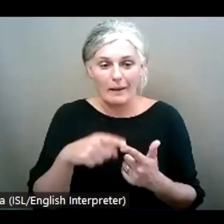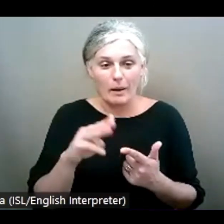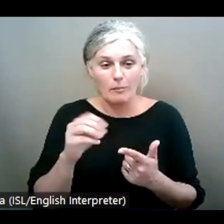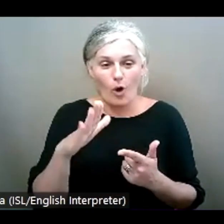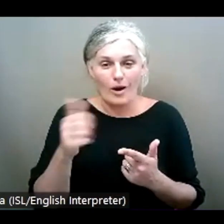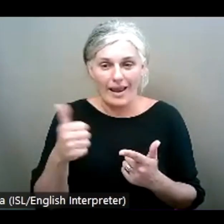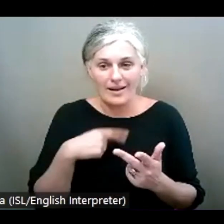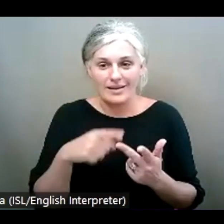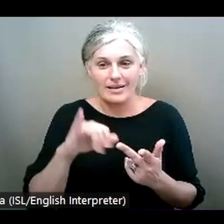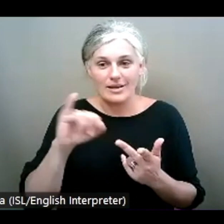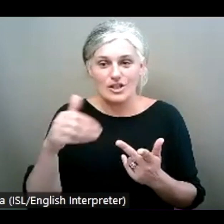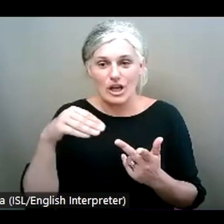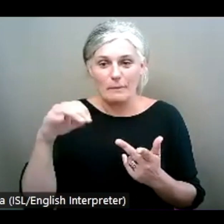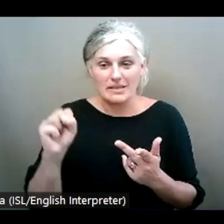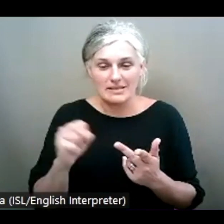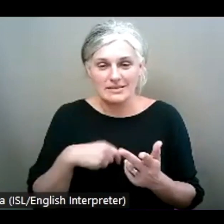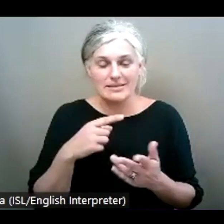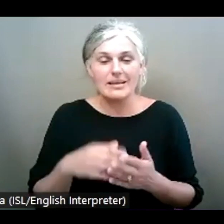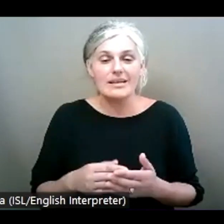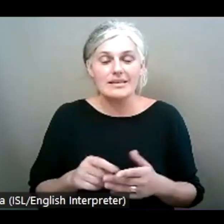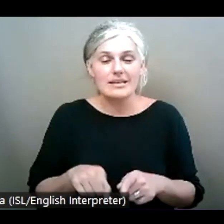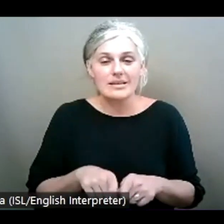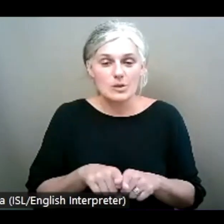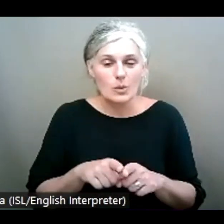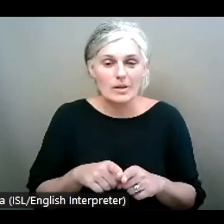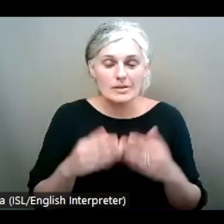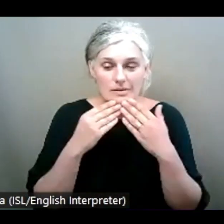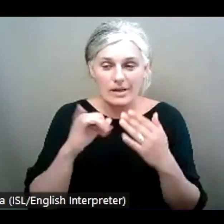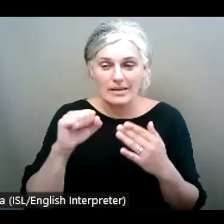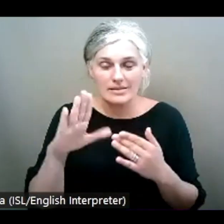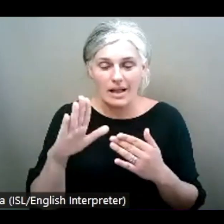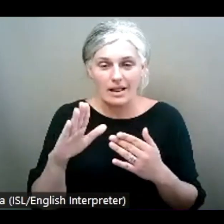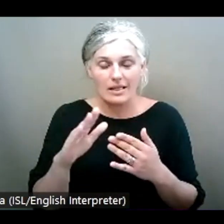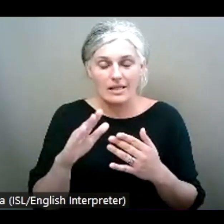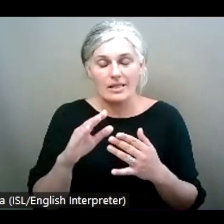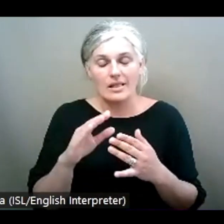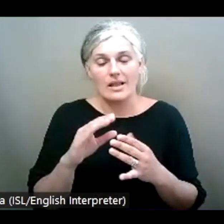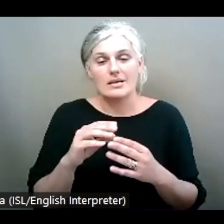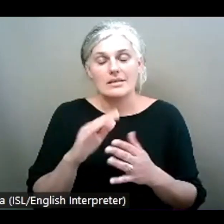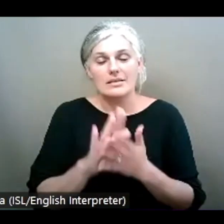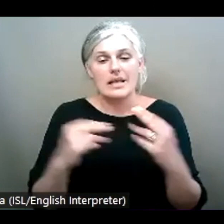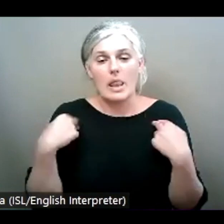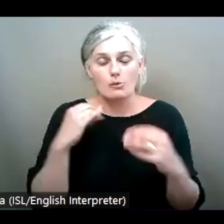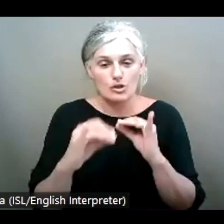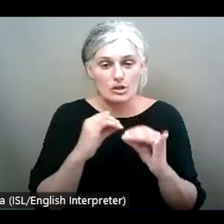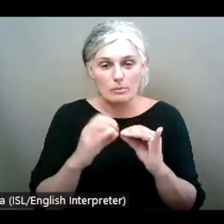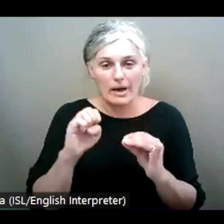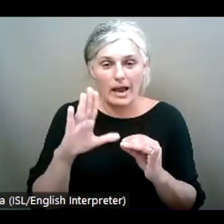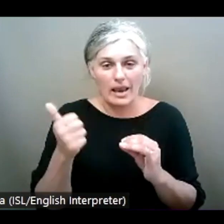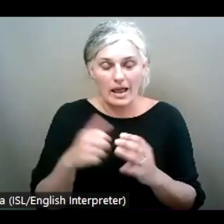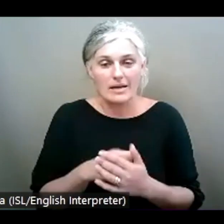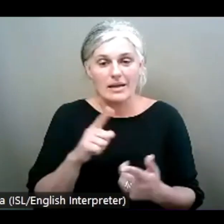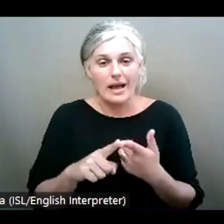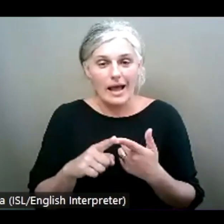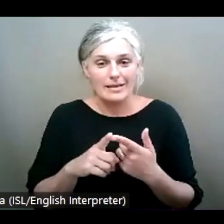today, and I'd like to thank other sign language interpreter, Ella, for a fantastic job and understanding